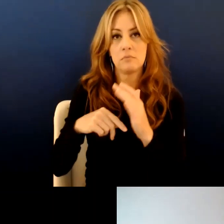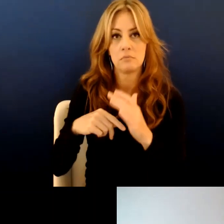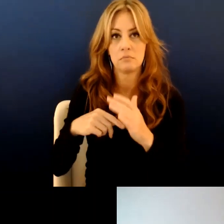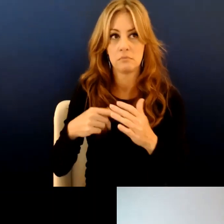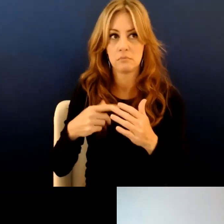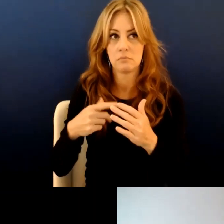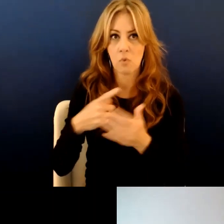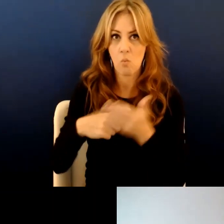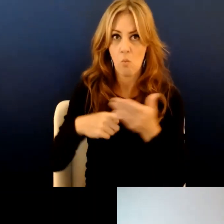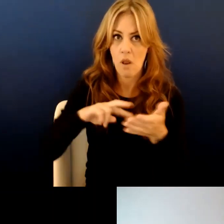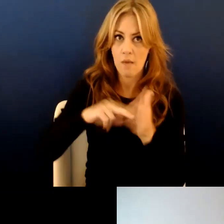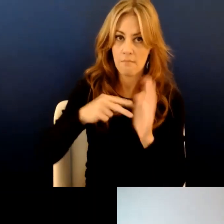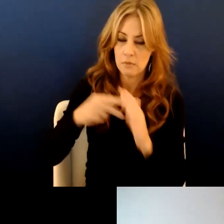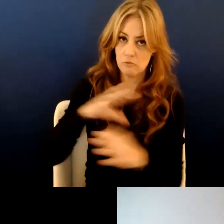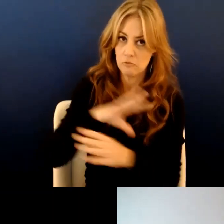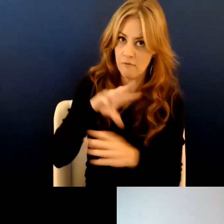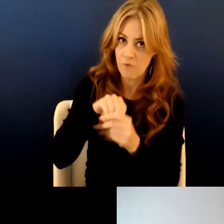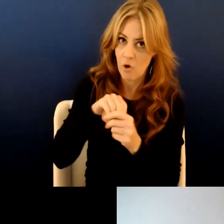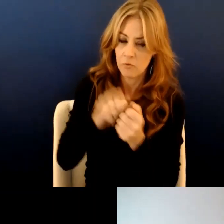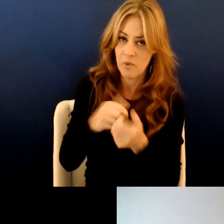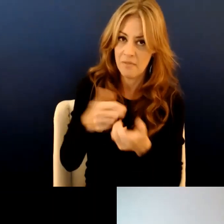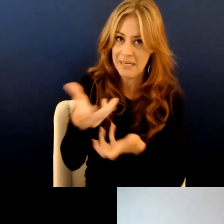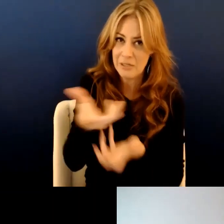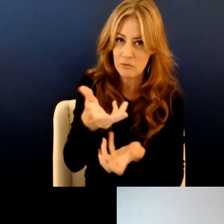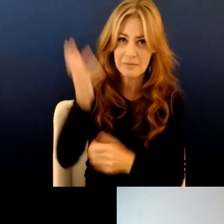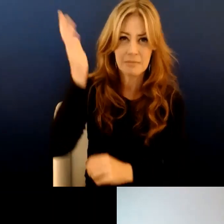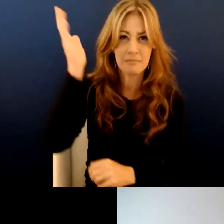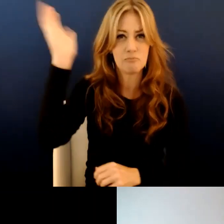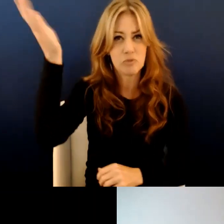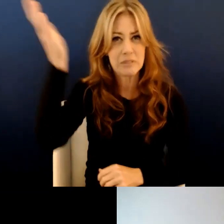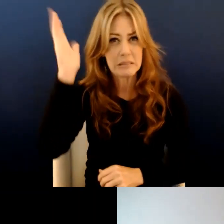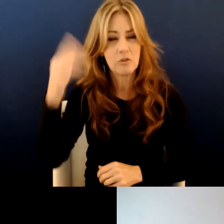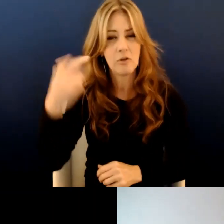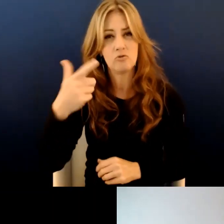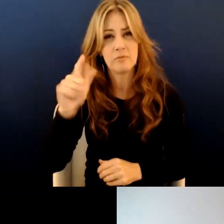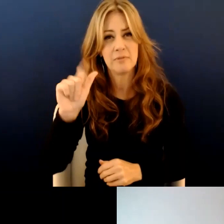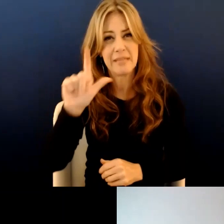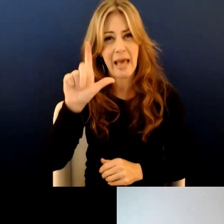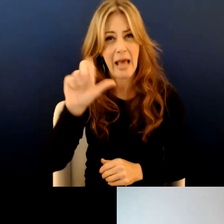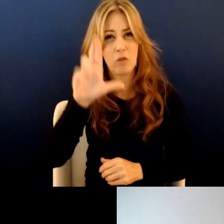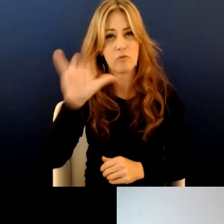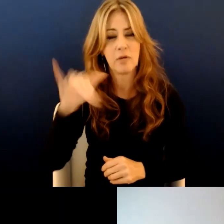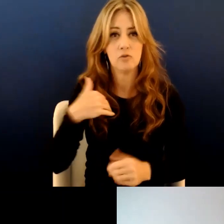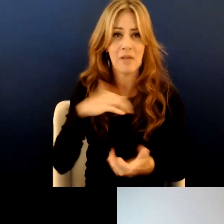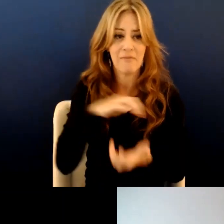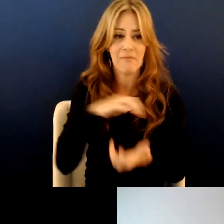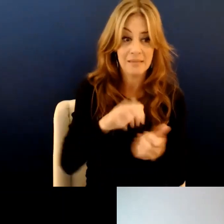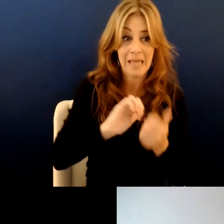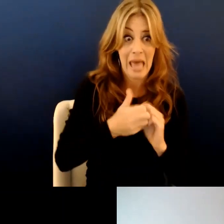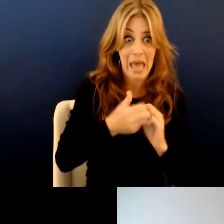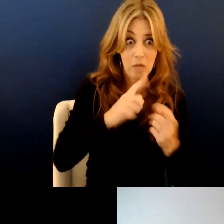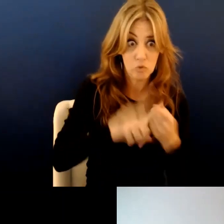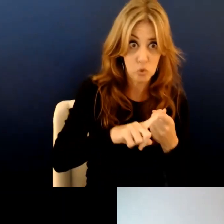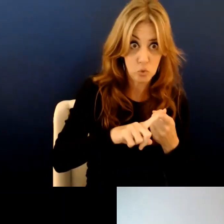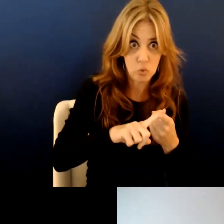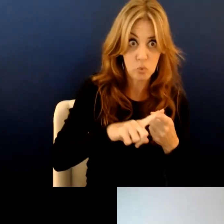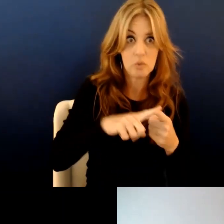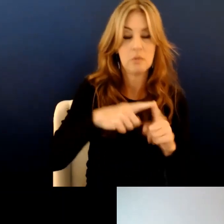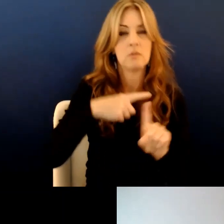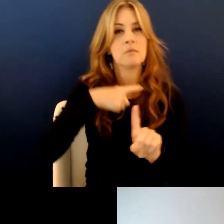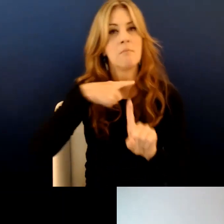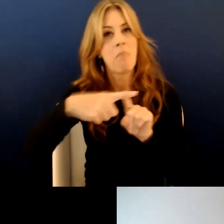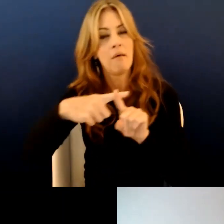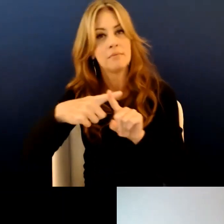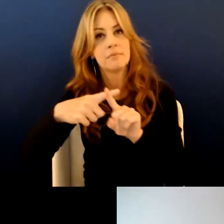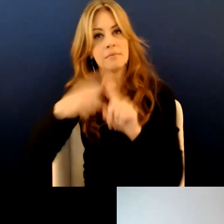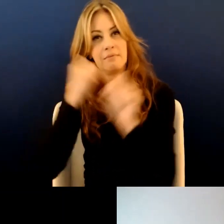to participate in the interactive presentation gallery. So you'll get a mix of the how-tos and a mix of the vision